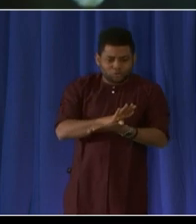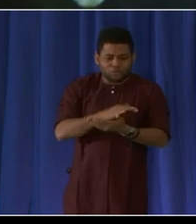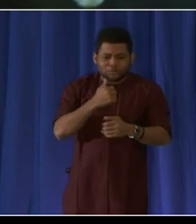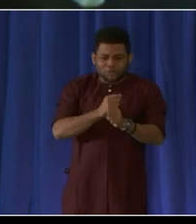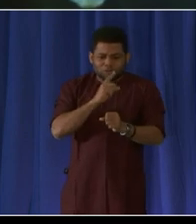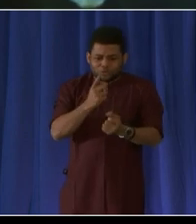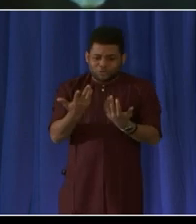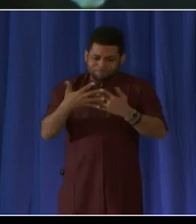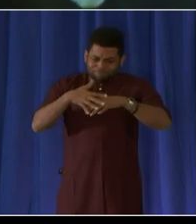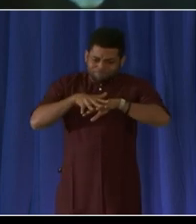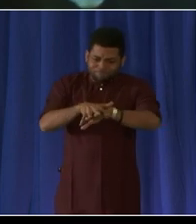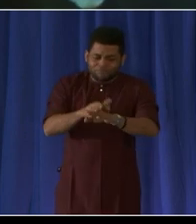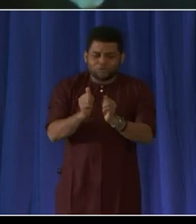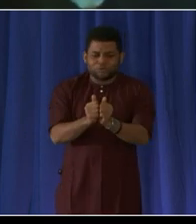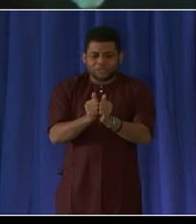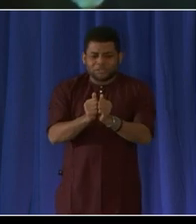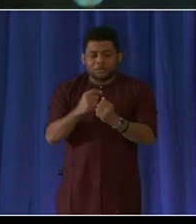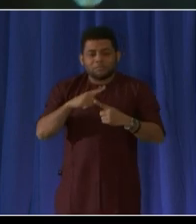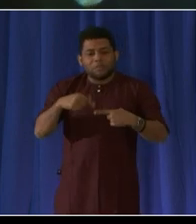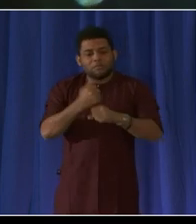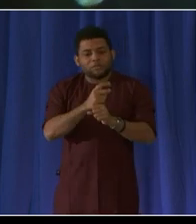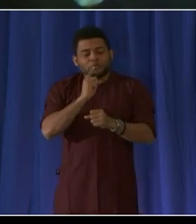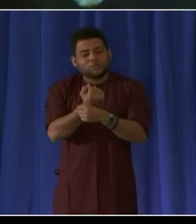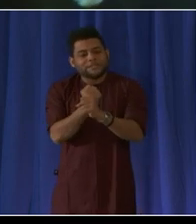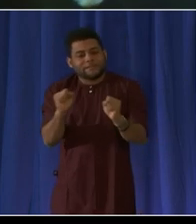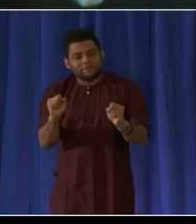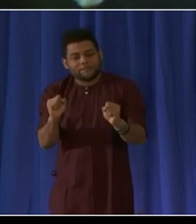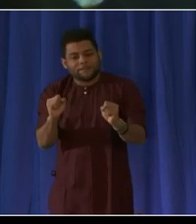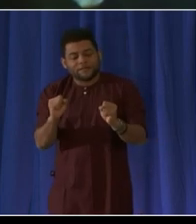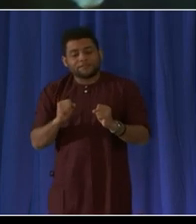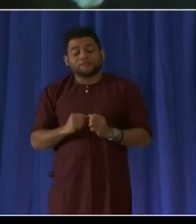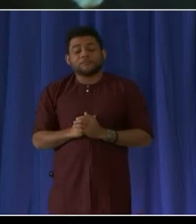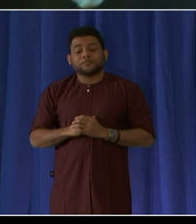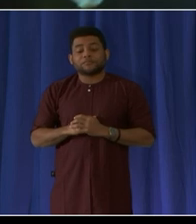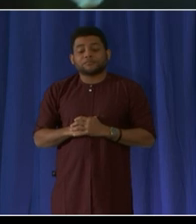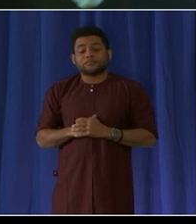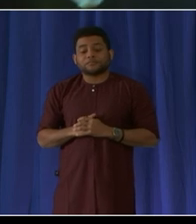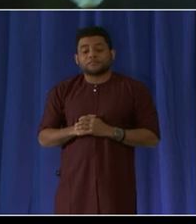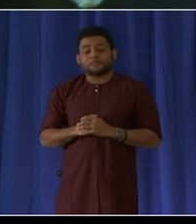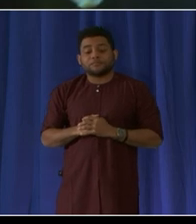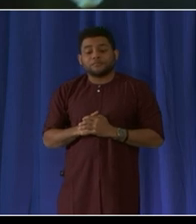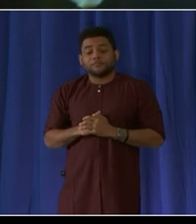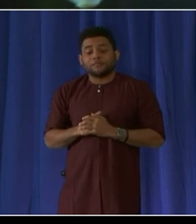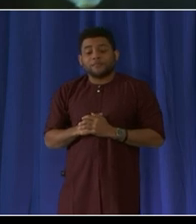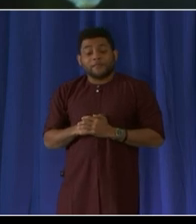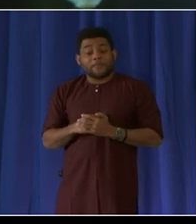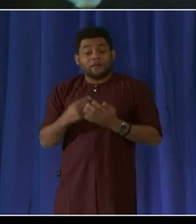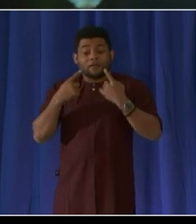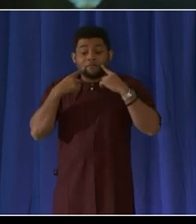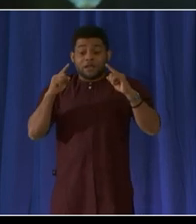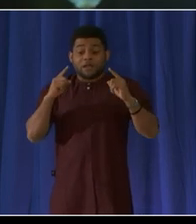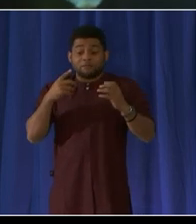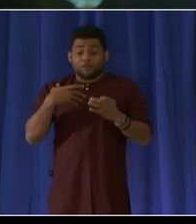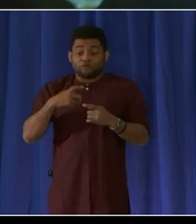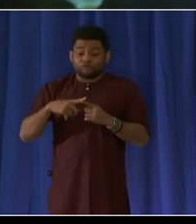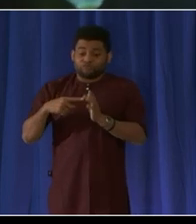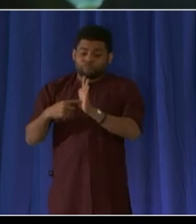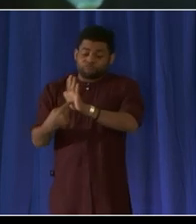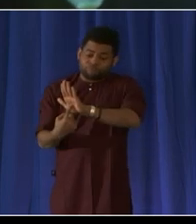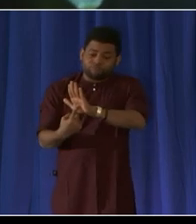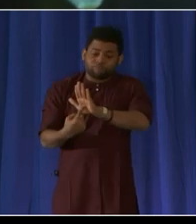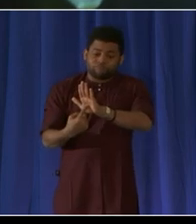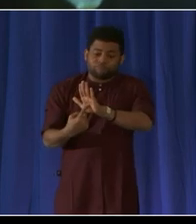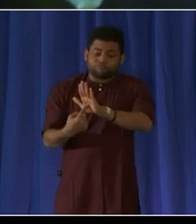earlier, but also safely. The final thing I wanted to indicate is